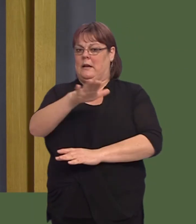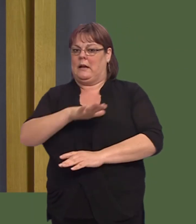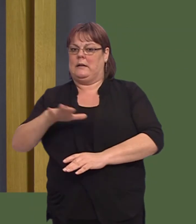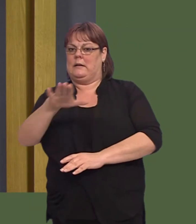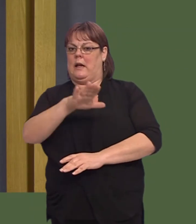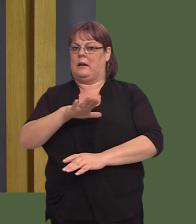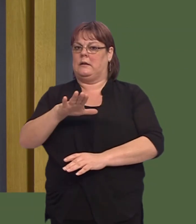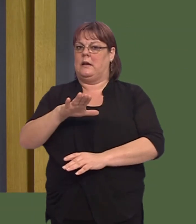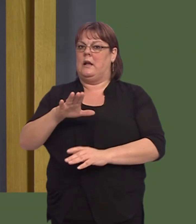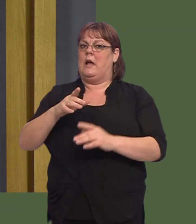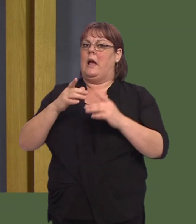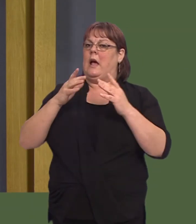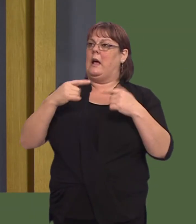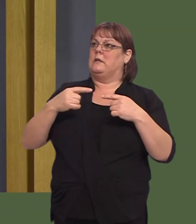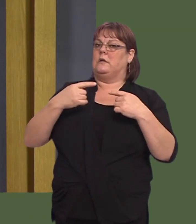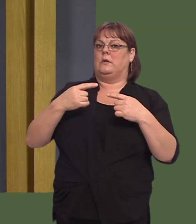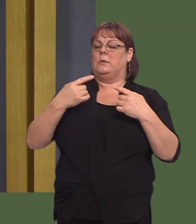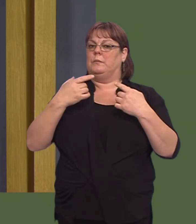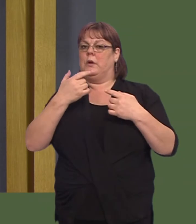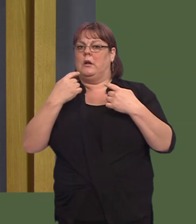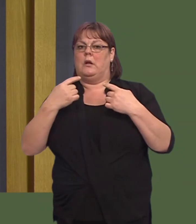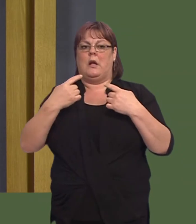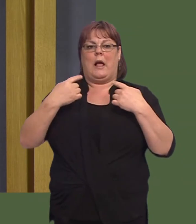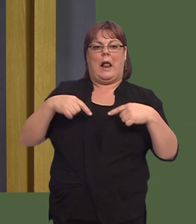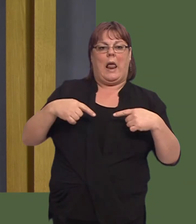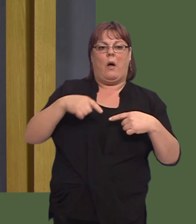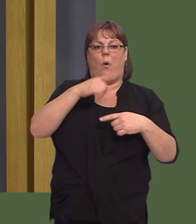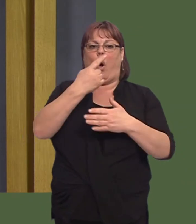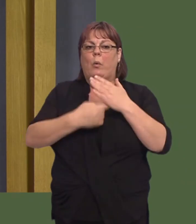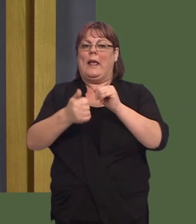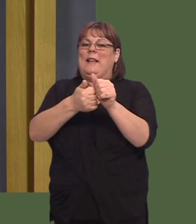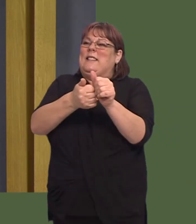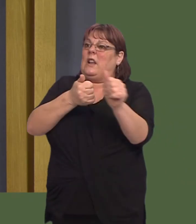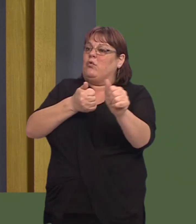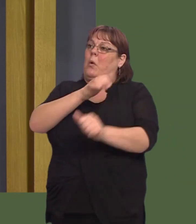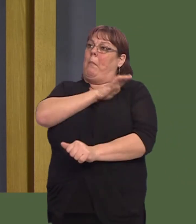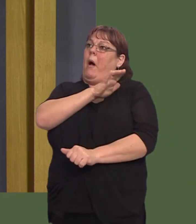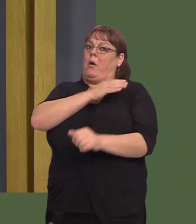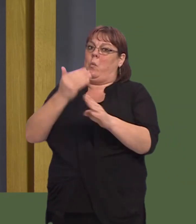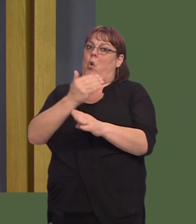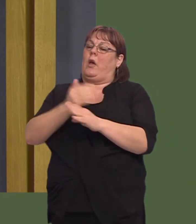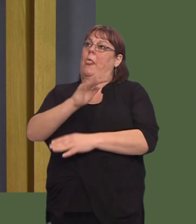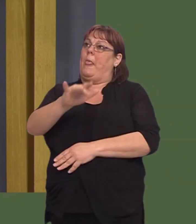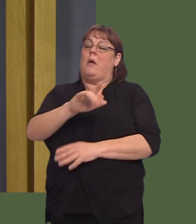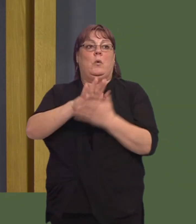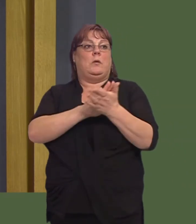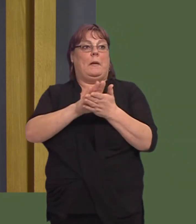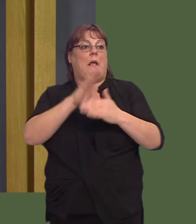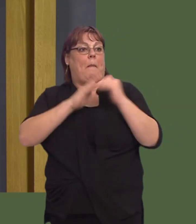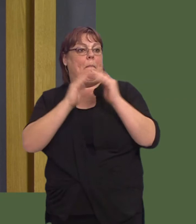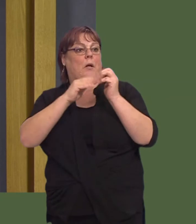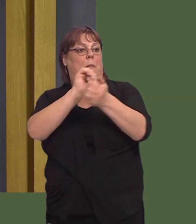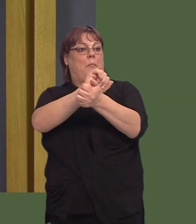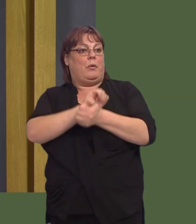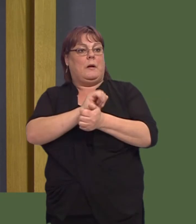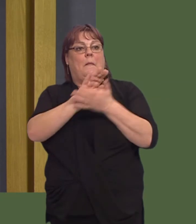by an obligation in favour of a third party limiting its use to an industrial park only. In those circumstances, building a prison on the site